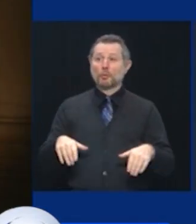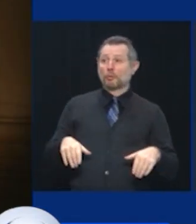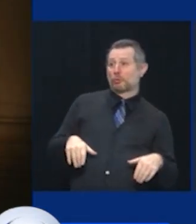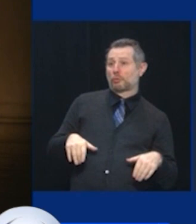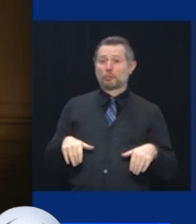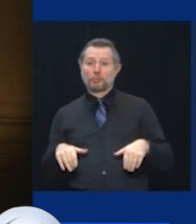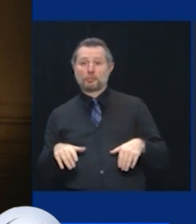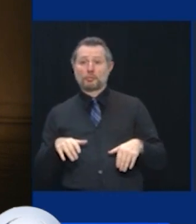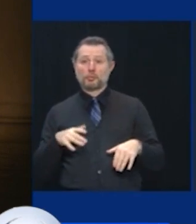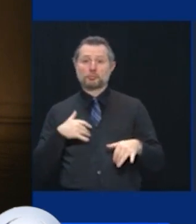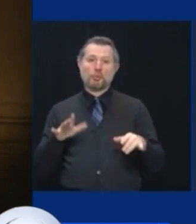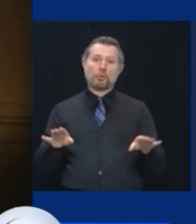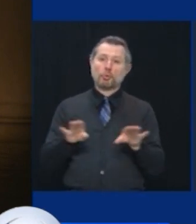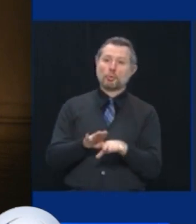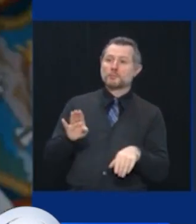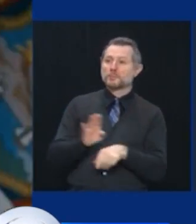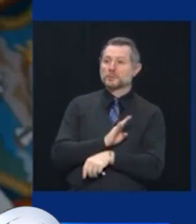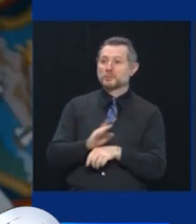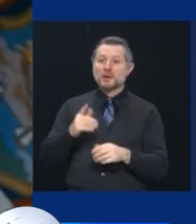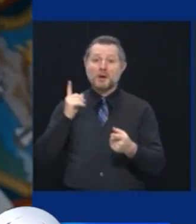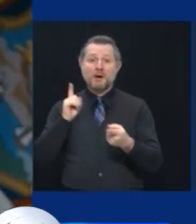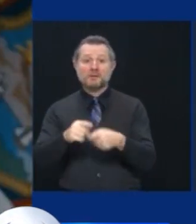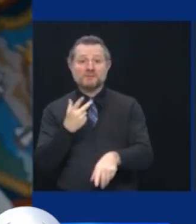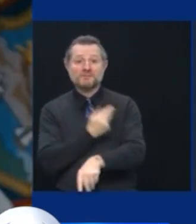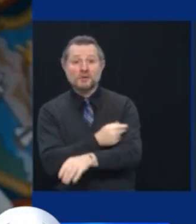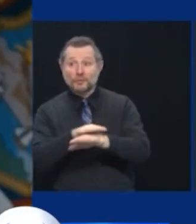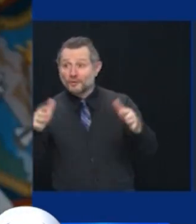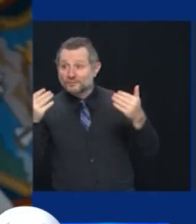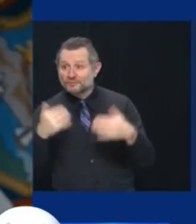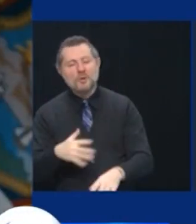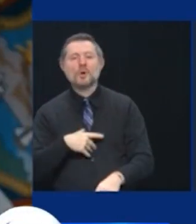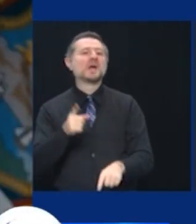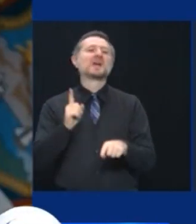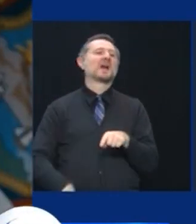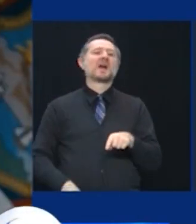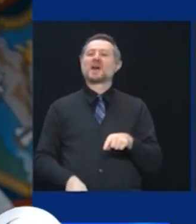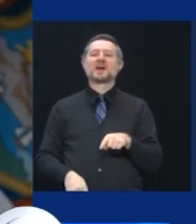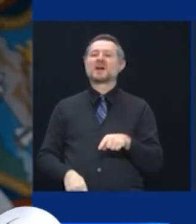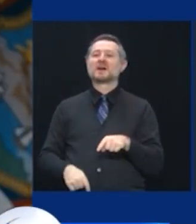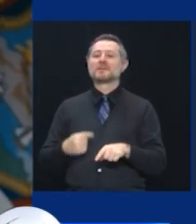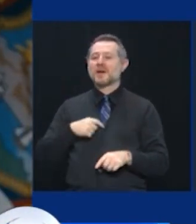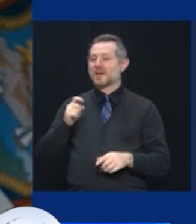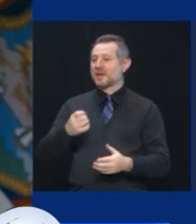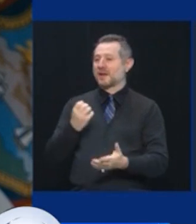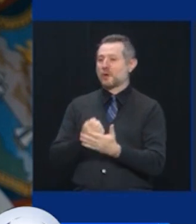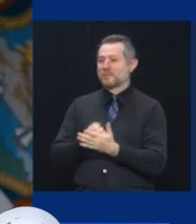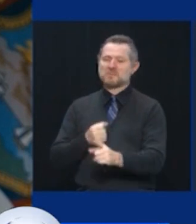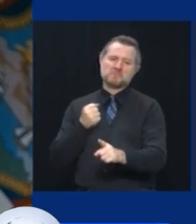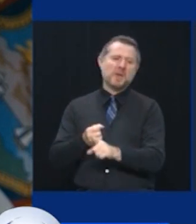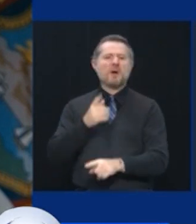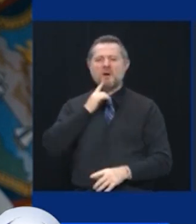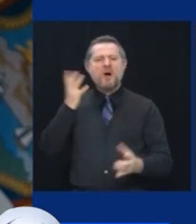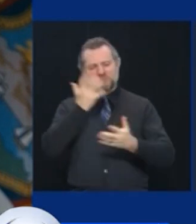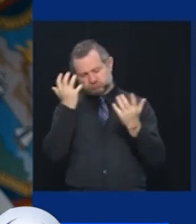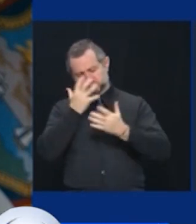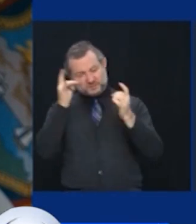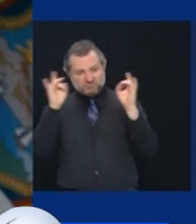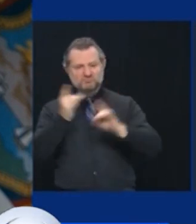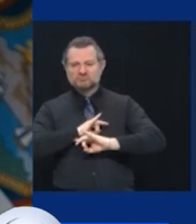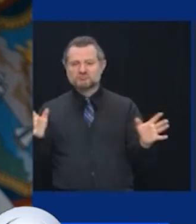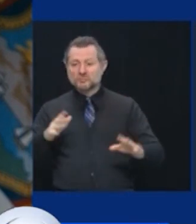closed until the vaccine hits critical mass. The cost is too high. We will have nothing left